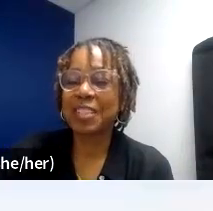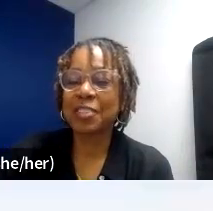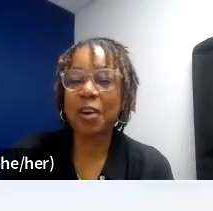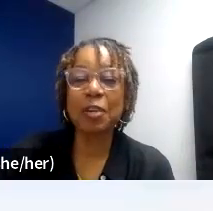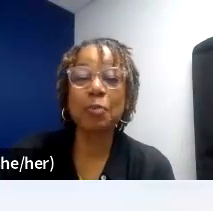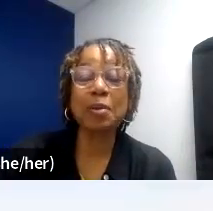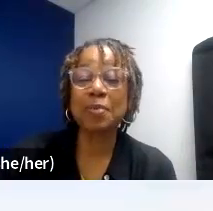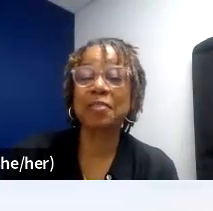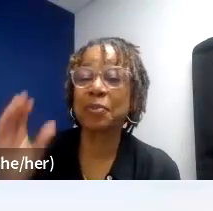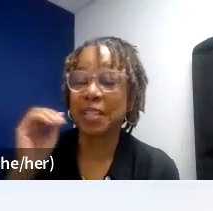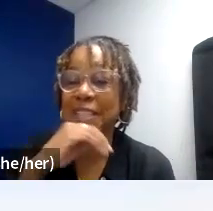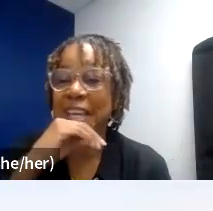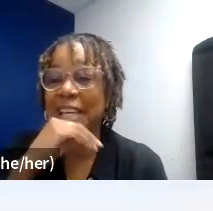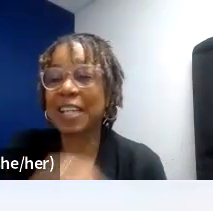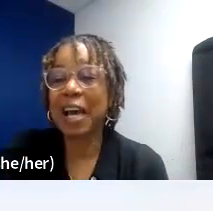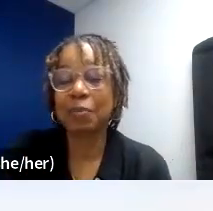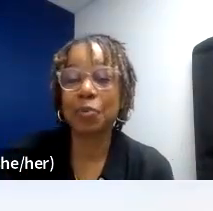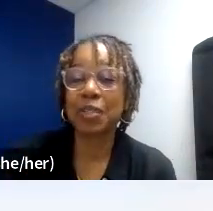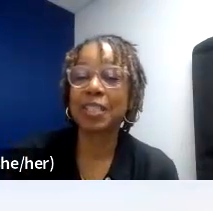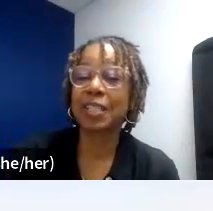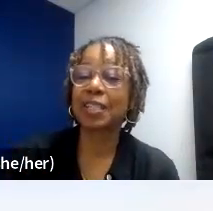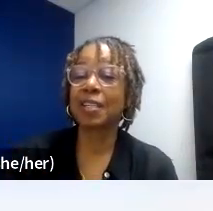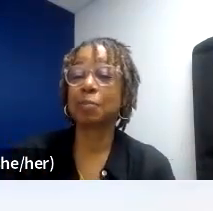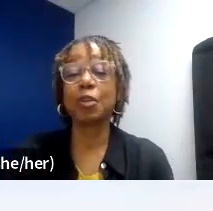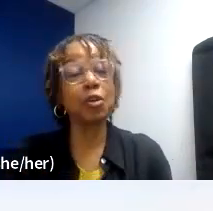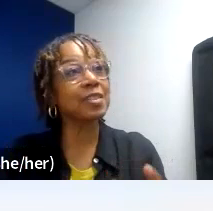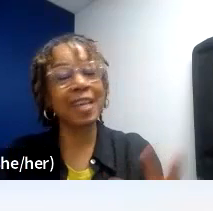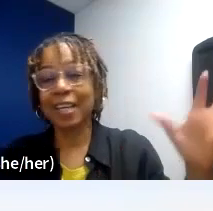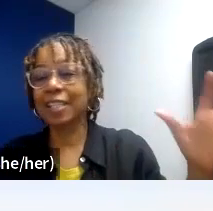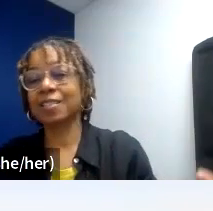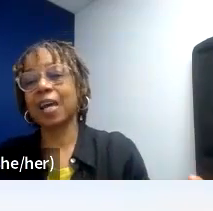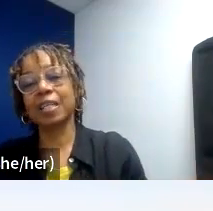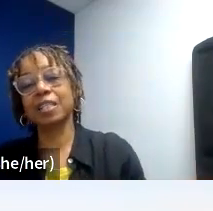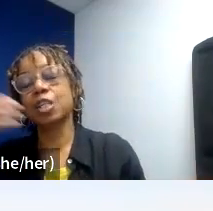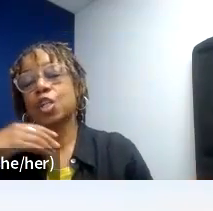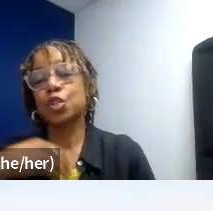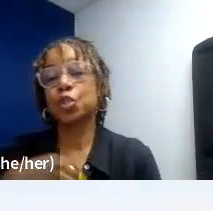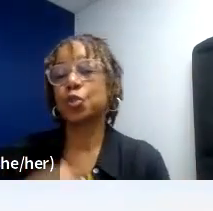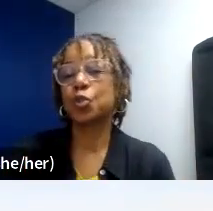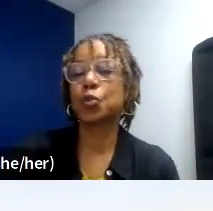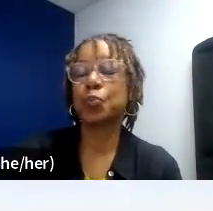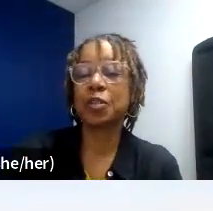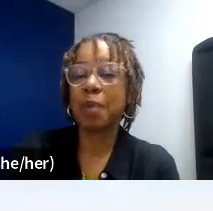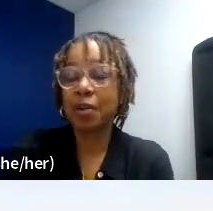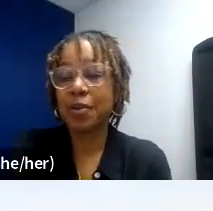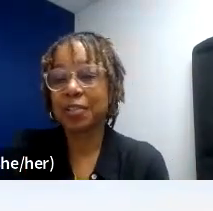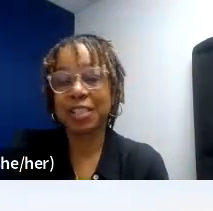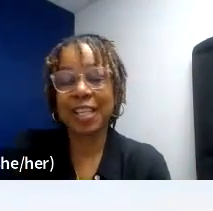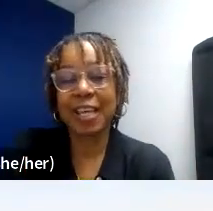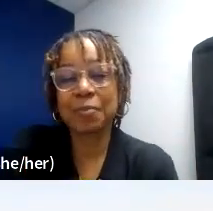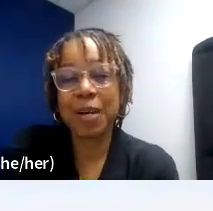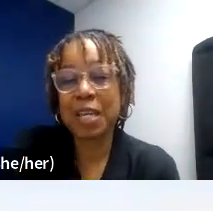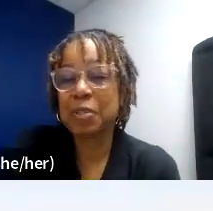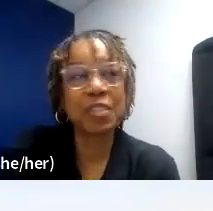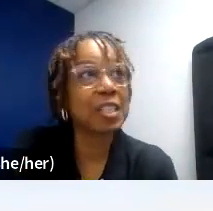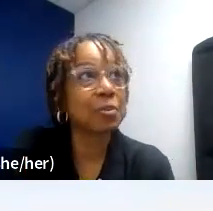Let's get started. Welcome, everyone. And I'm nervous and excited to be your moderator